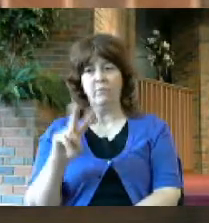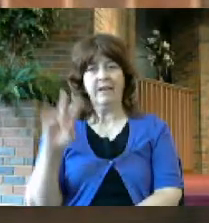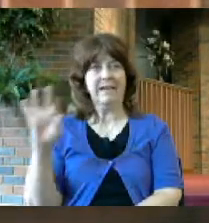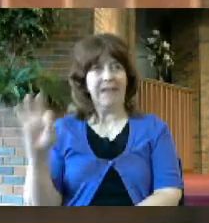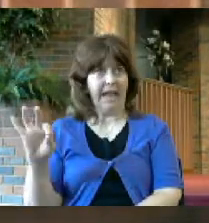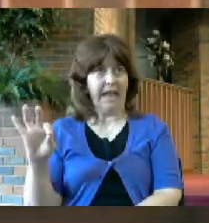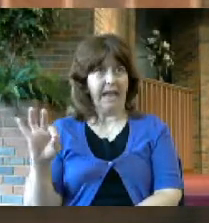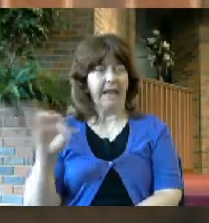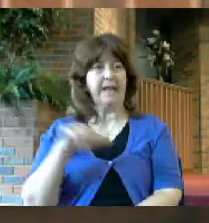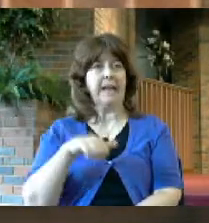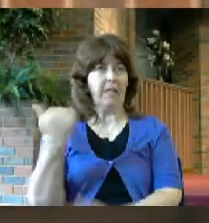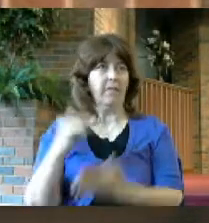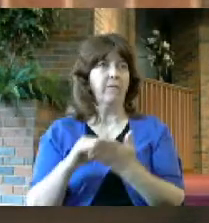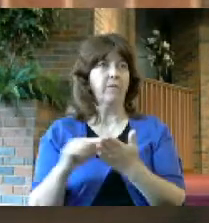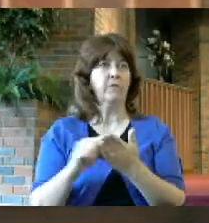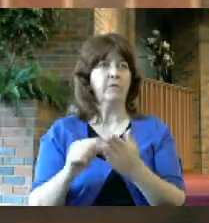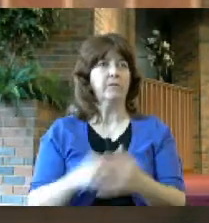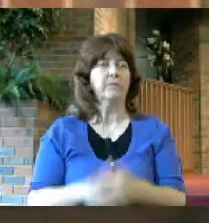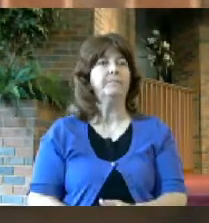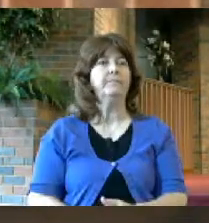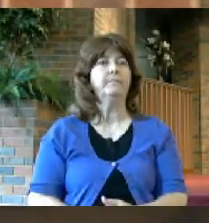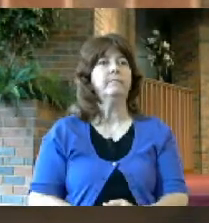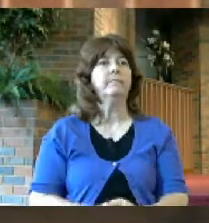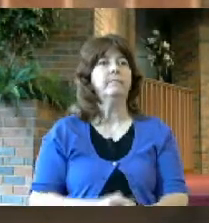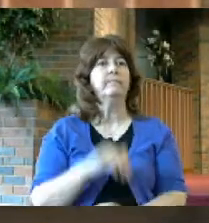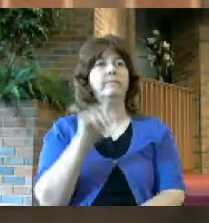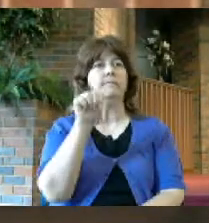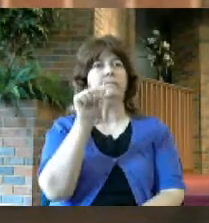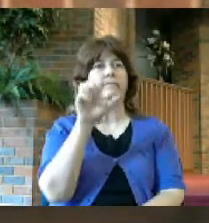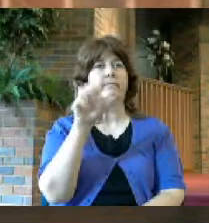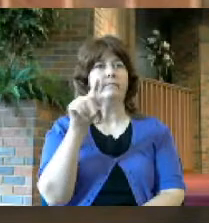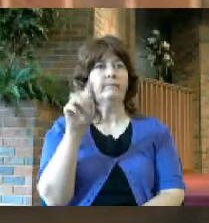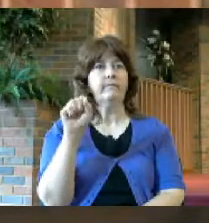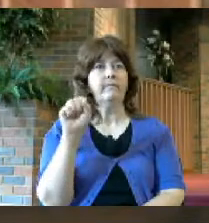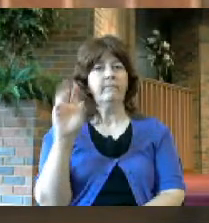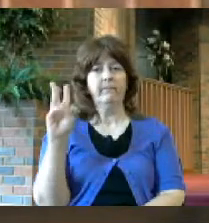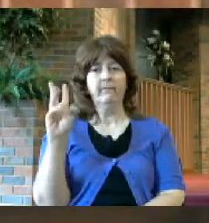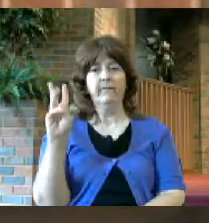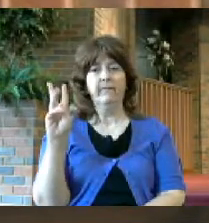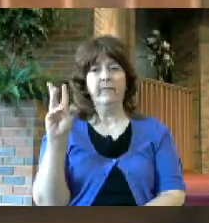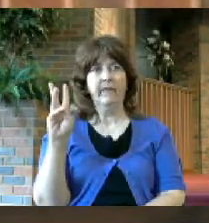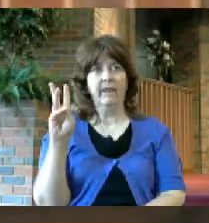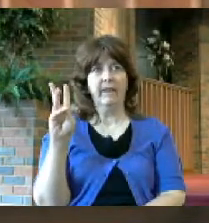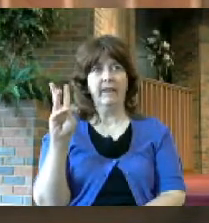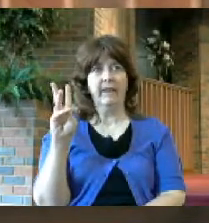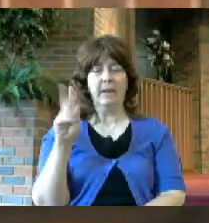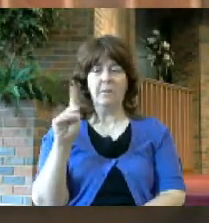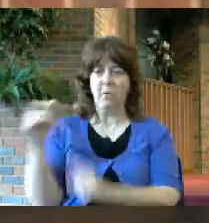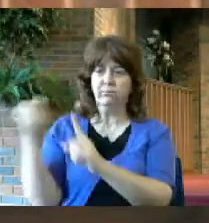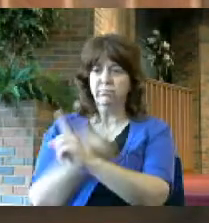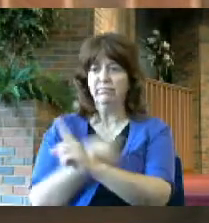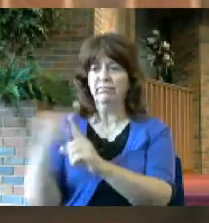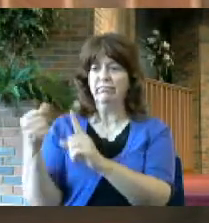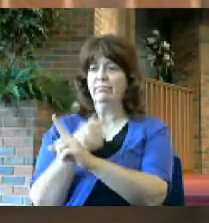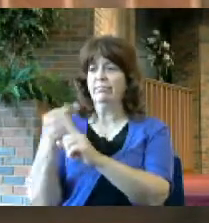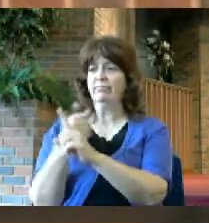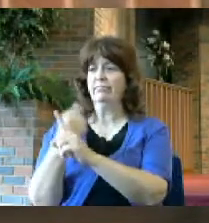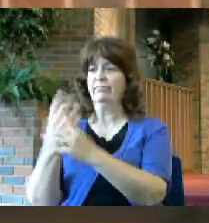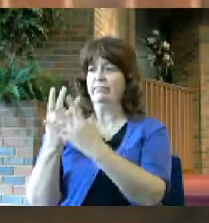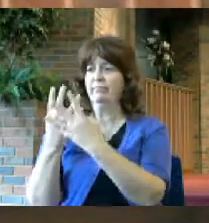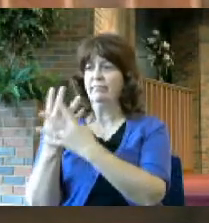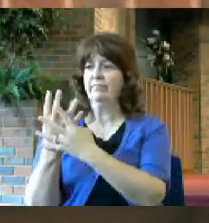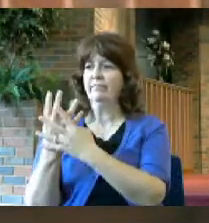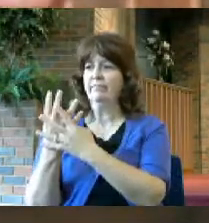Acts 16, Paul's in Philippi. He's beaten and thrown in prison. What terrible thing has he done? He's healed a woman who had